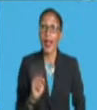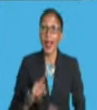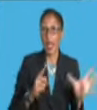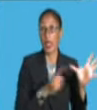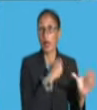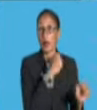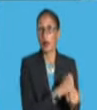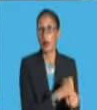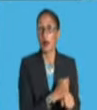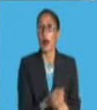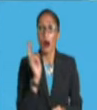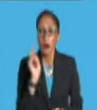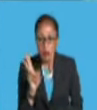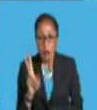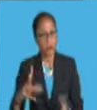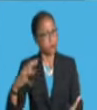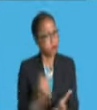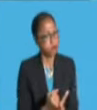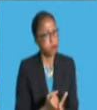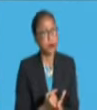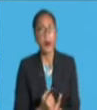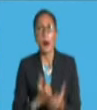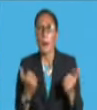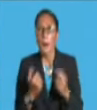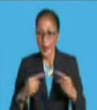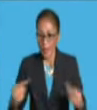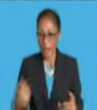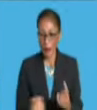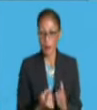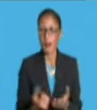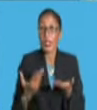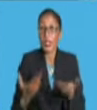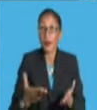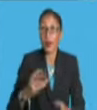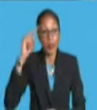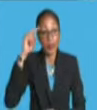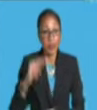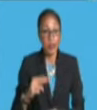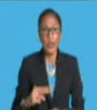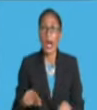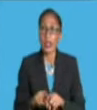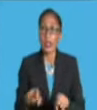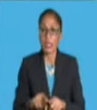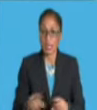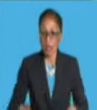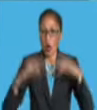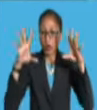General have repeatedly assured us that there are measures in place to give this nation the Australia and New Zealand